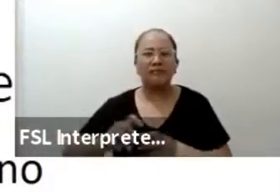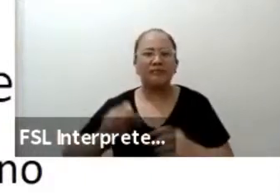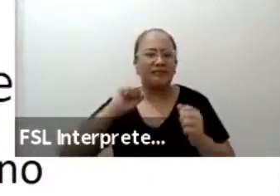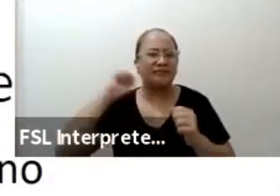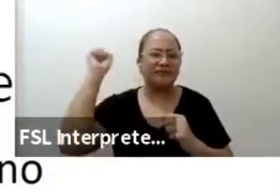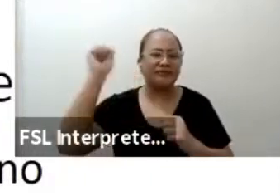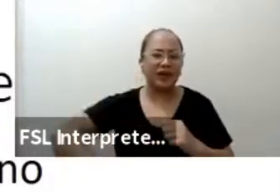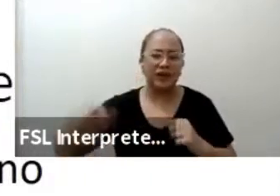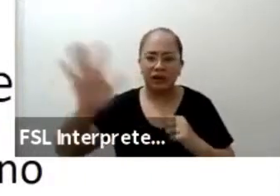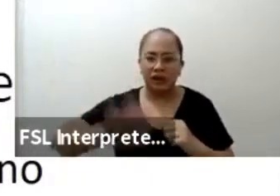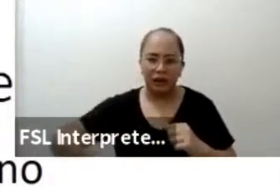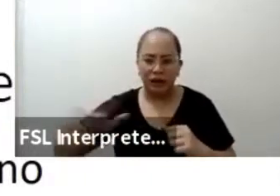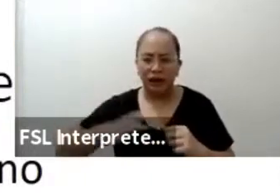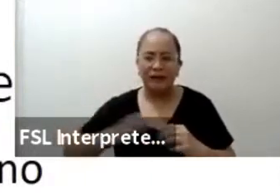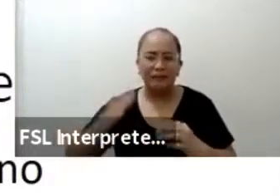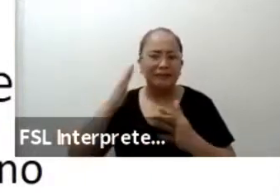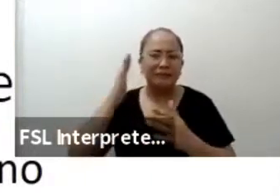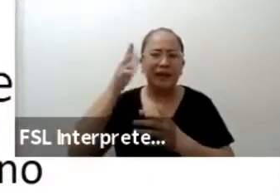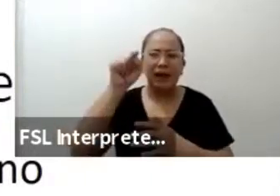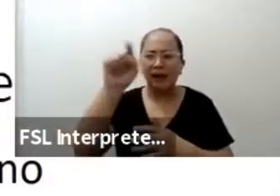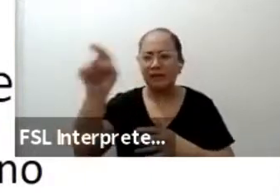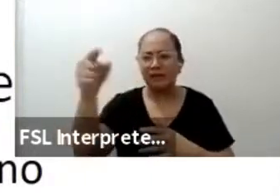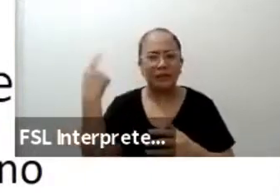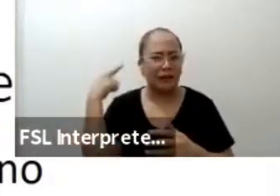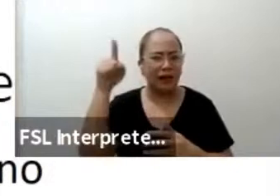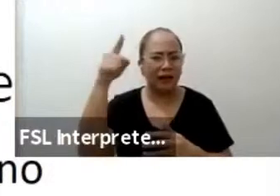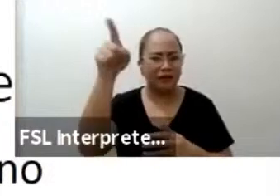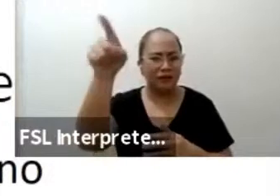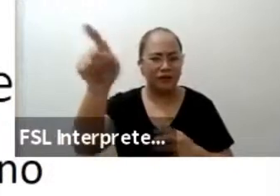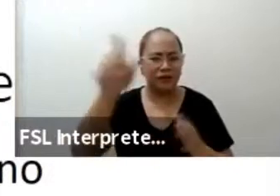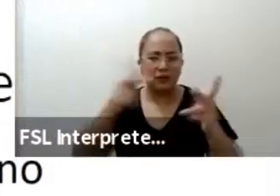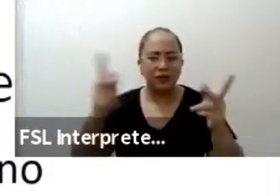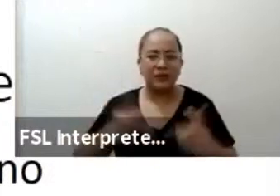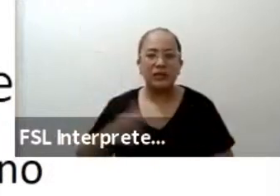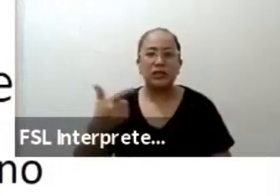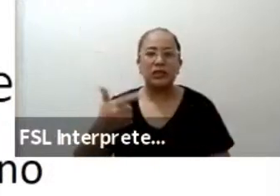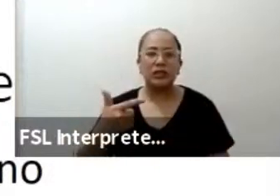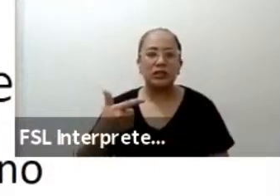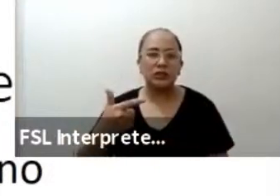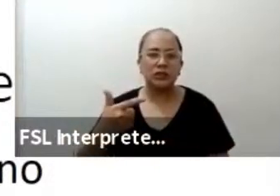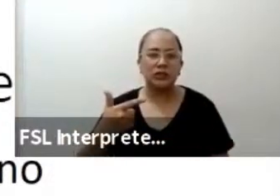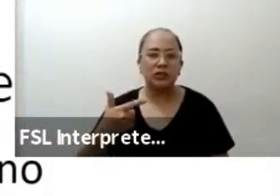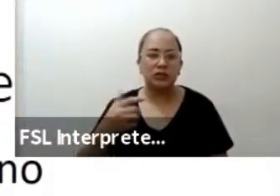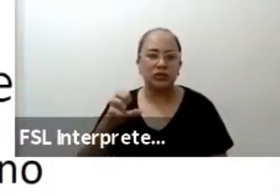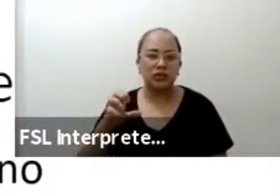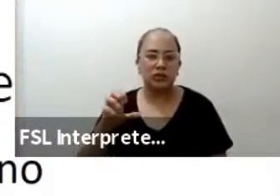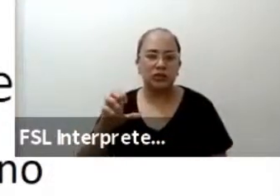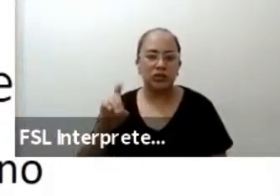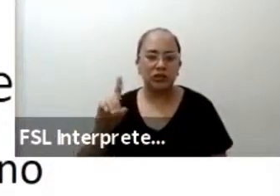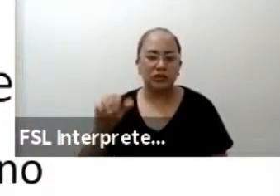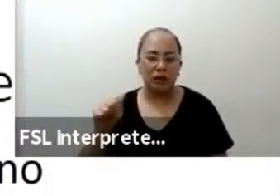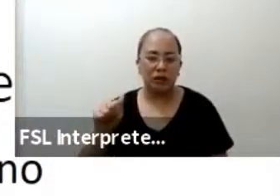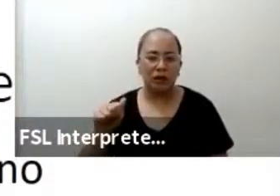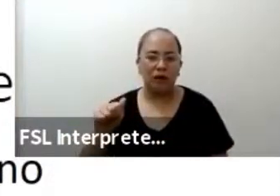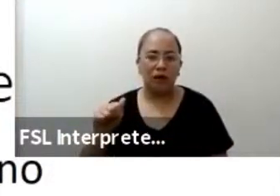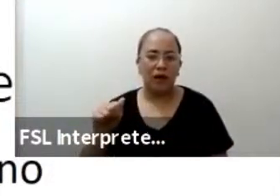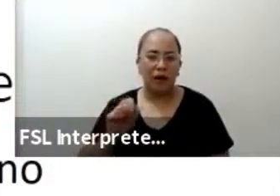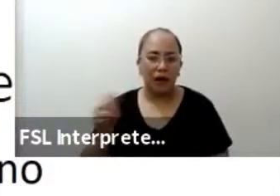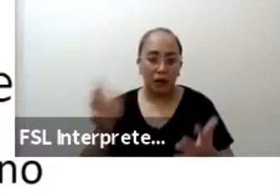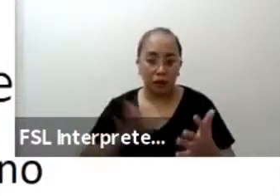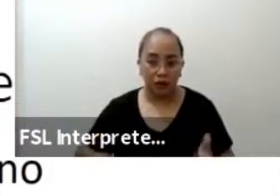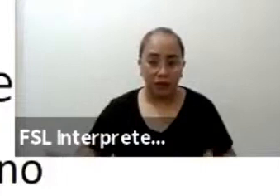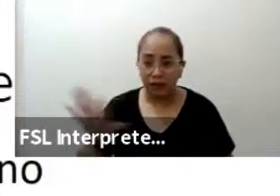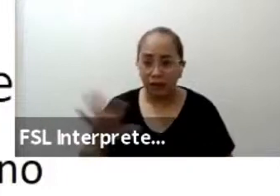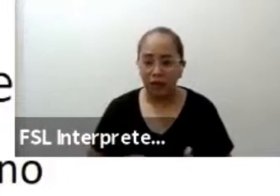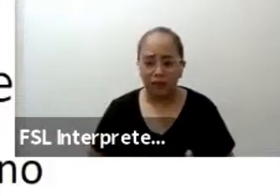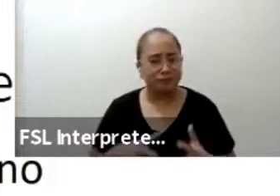that are remote and disadvantaged, yung tinatawag na GIDA areas. Ito, napakamalaking